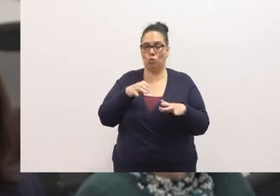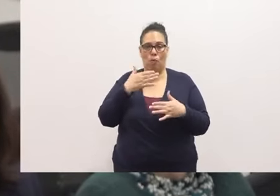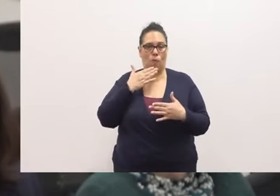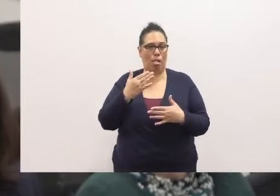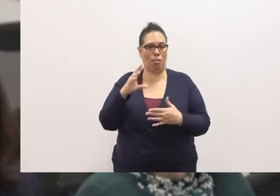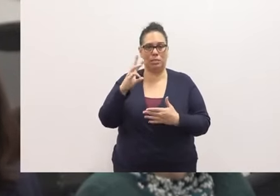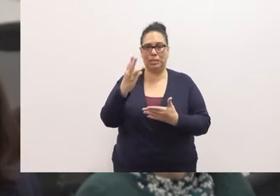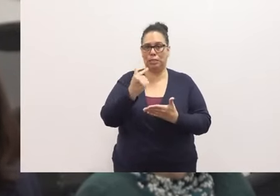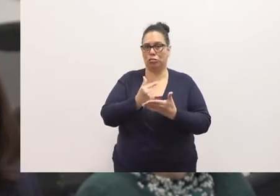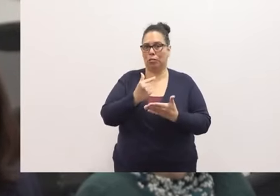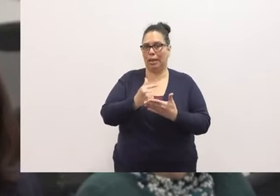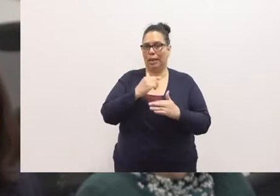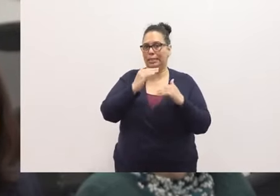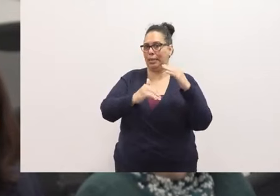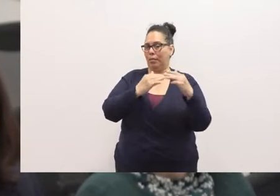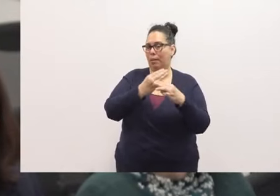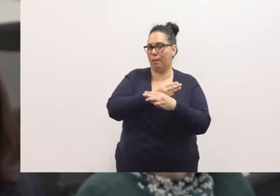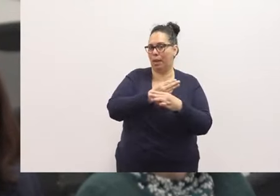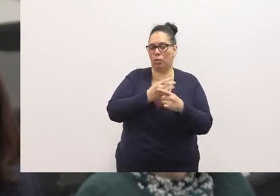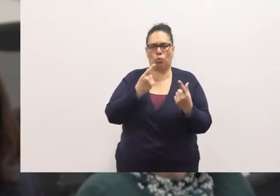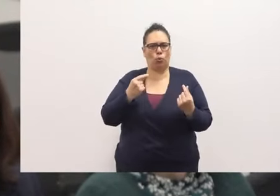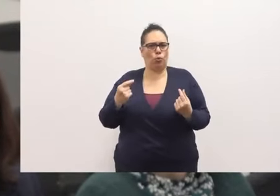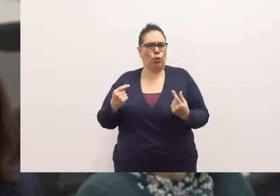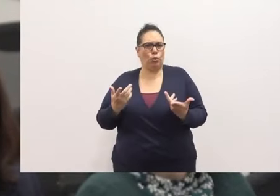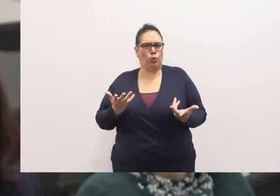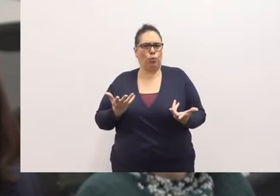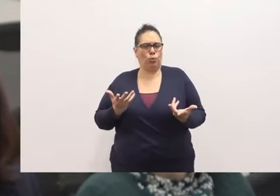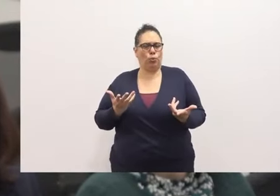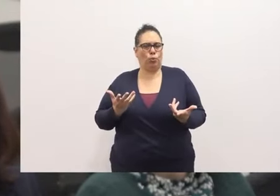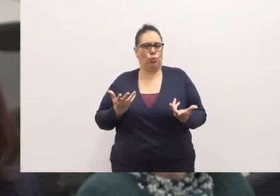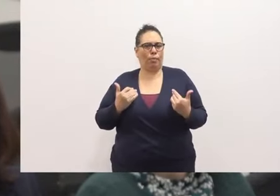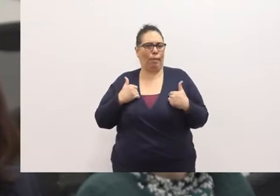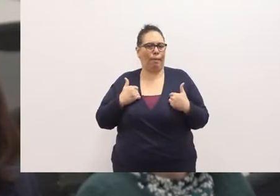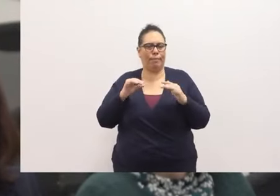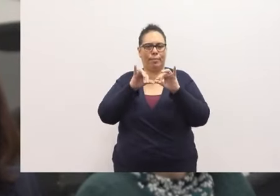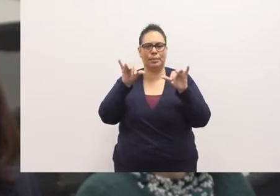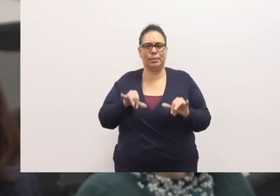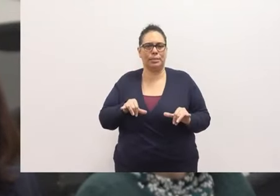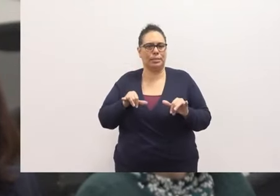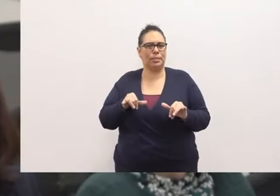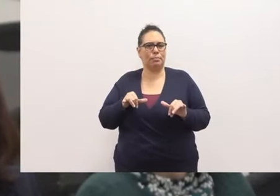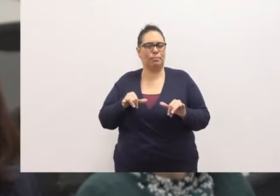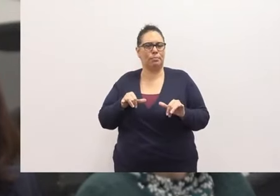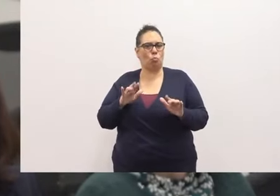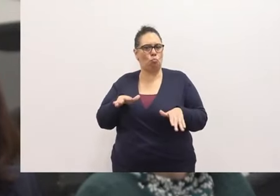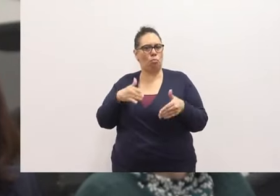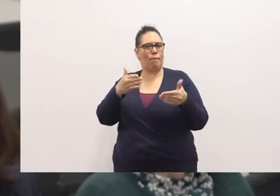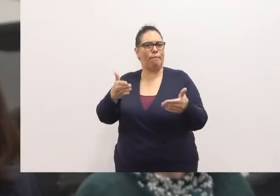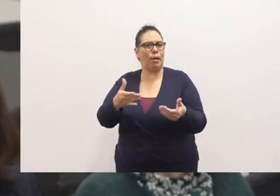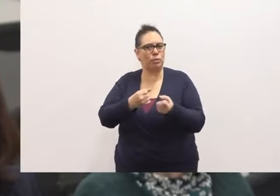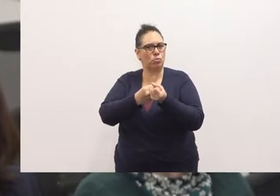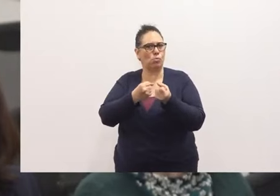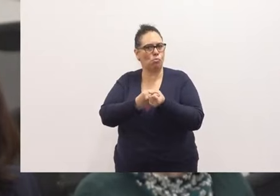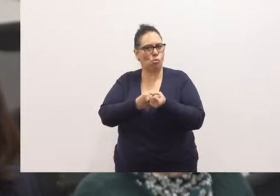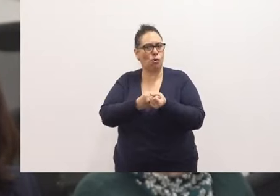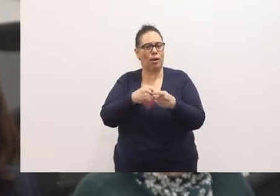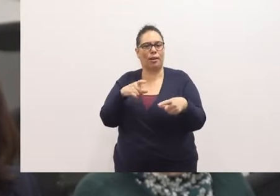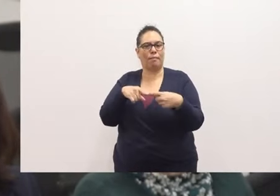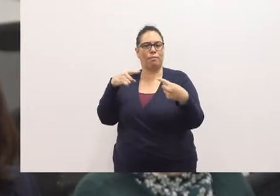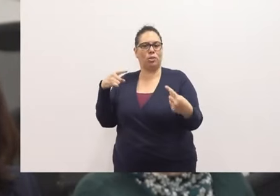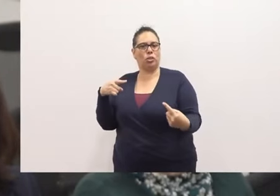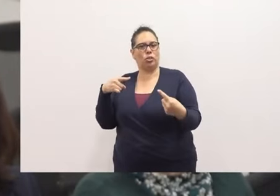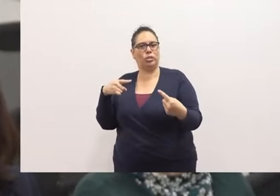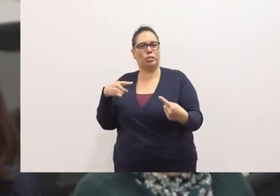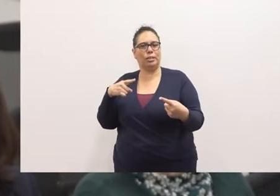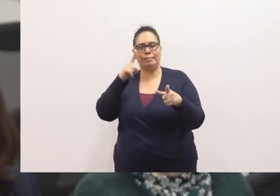grade accelerated math, what do we have in our system to early on provide that support versus